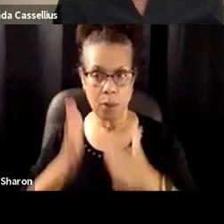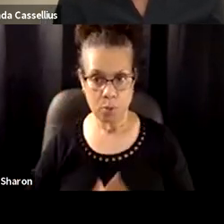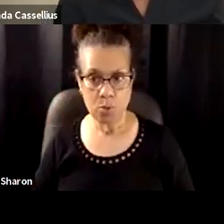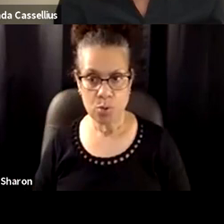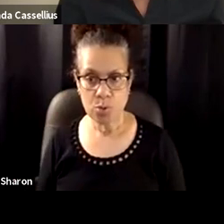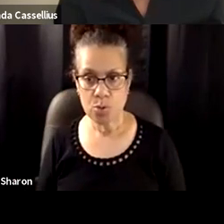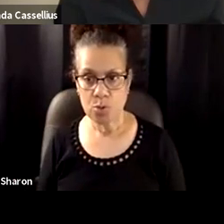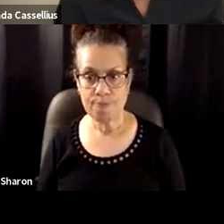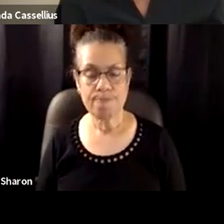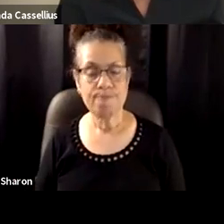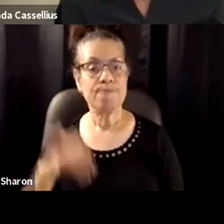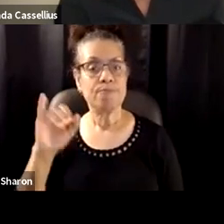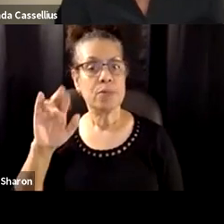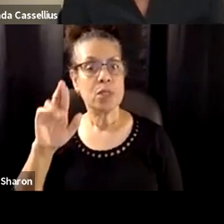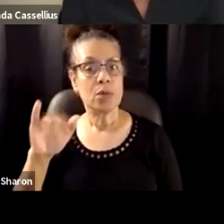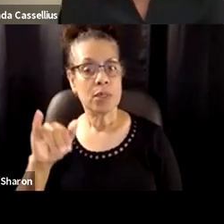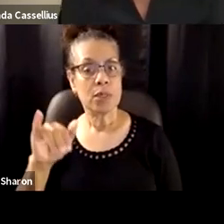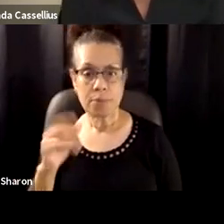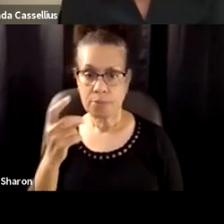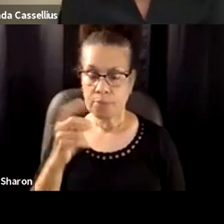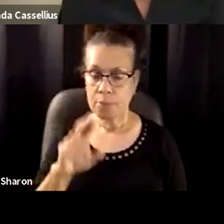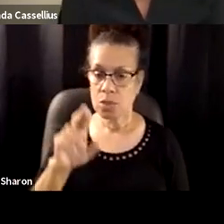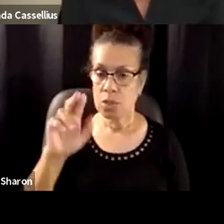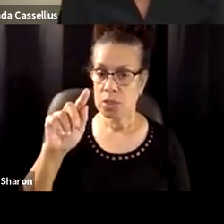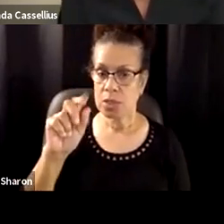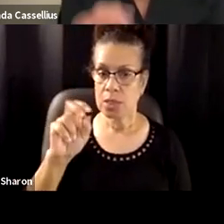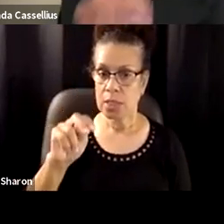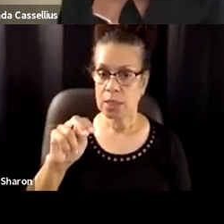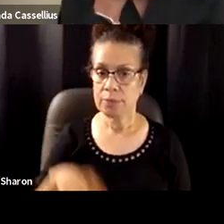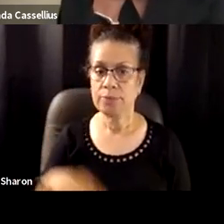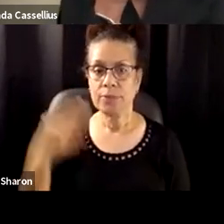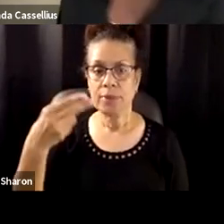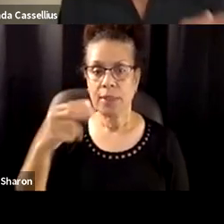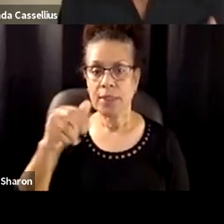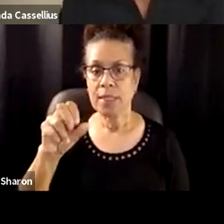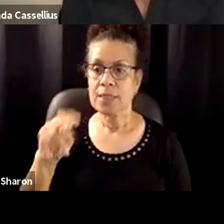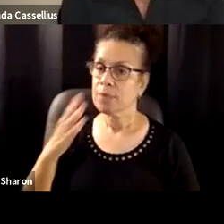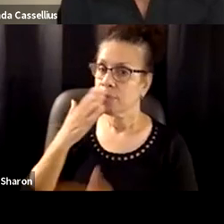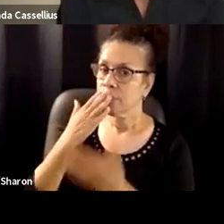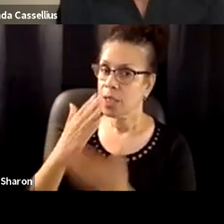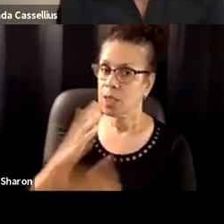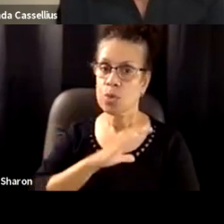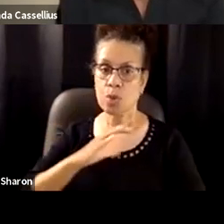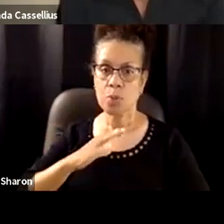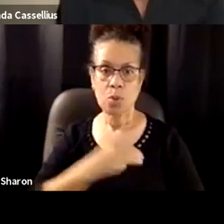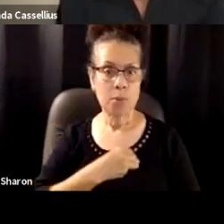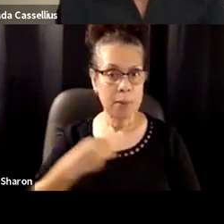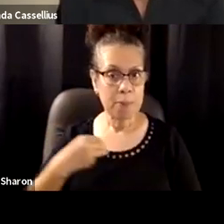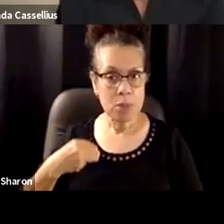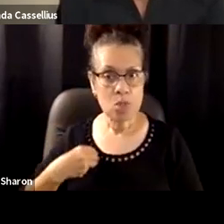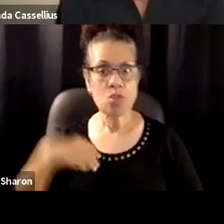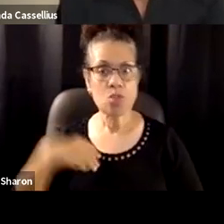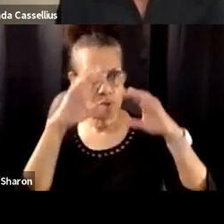wonderful thank you mr zhan thank you superintendent thank you committee members for having me tonight